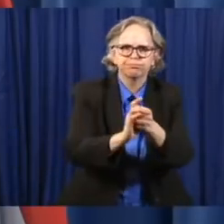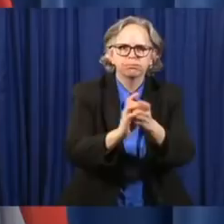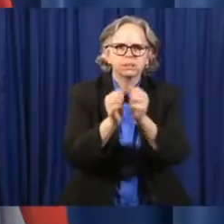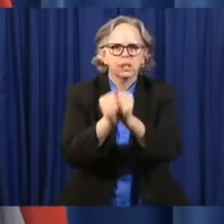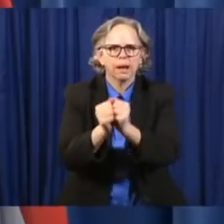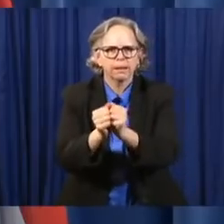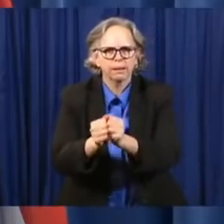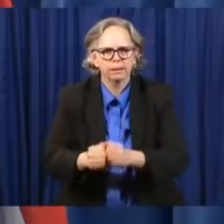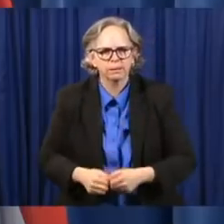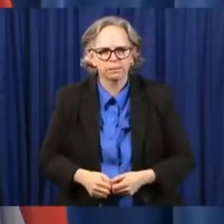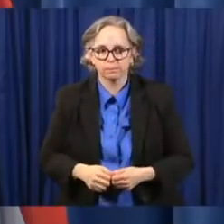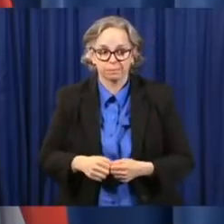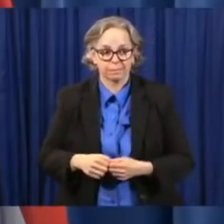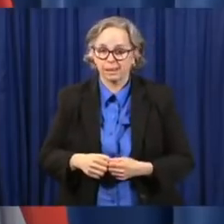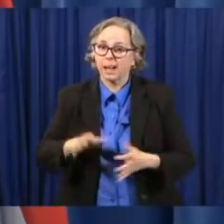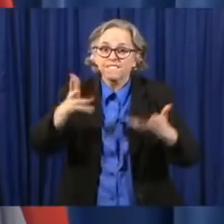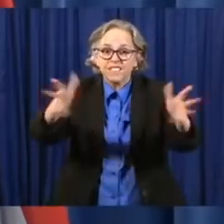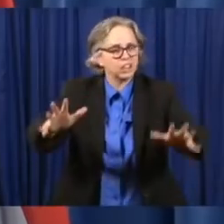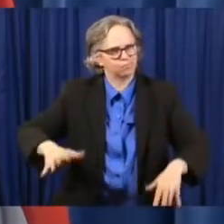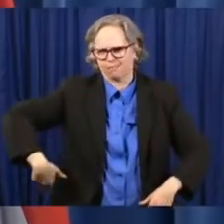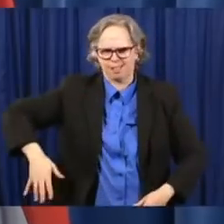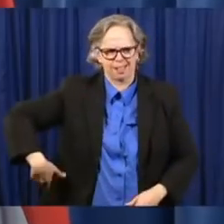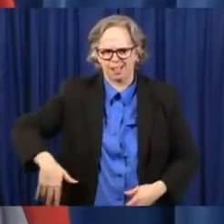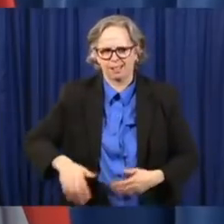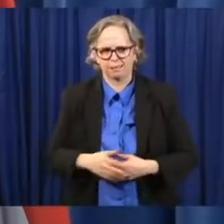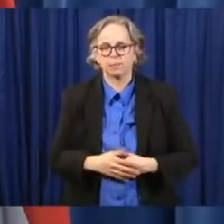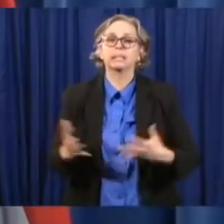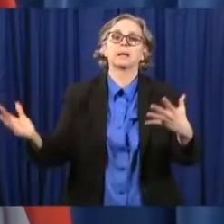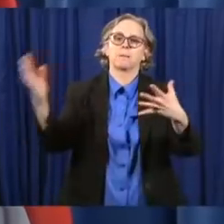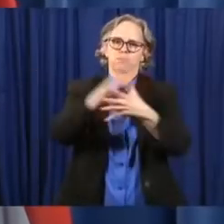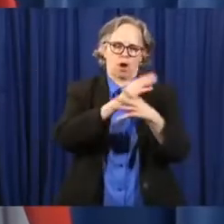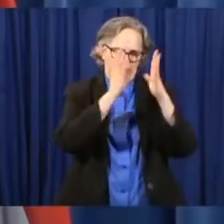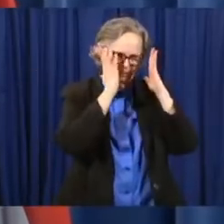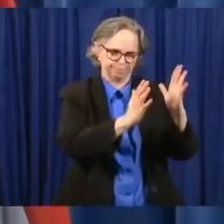this is certainly a priority. Thank you.